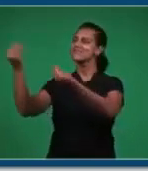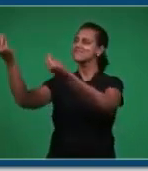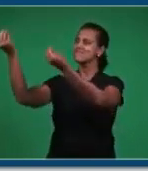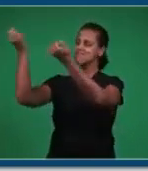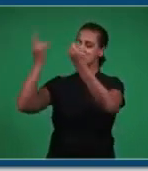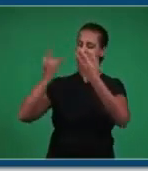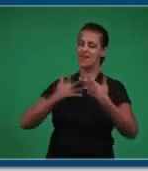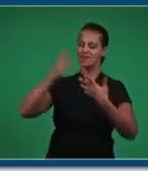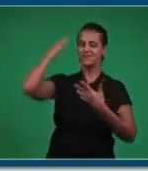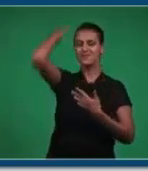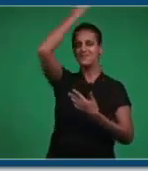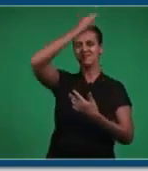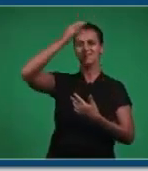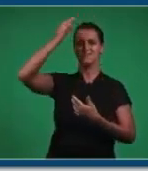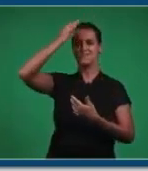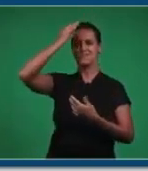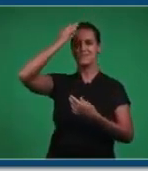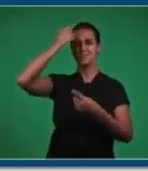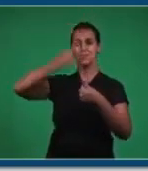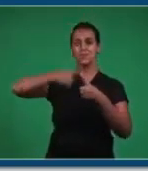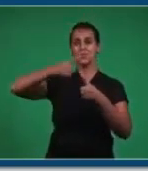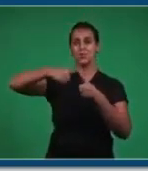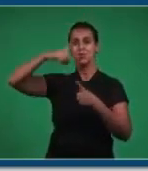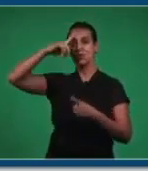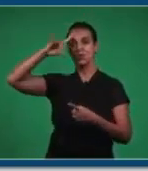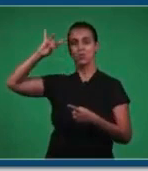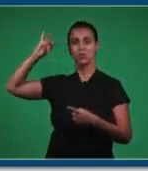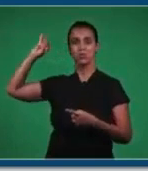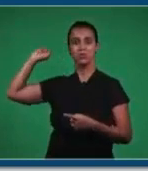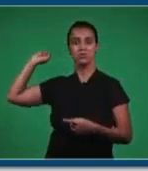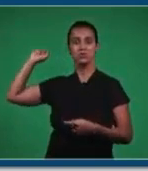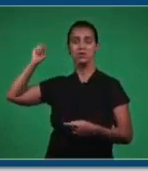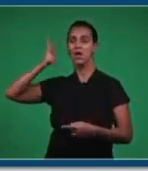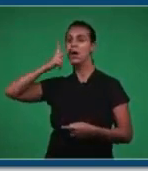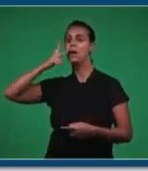to reach us. One day the Father sent